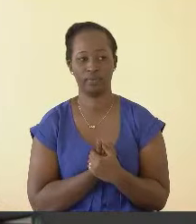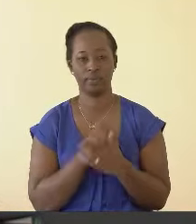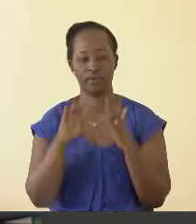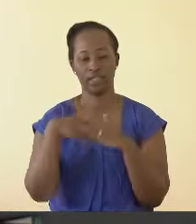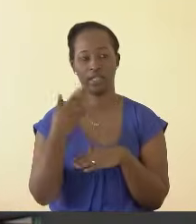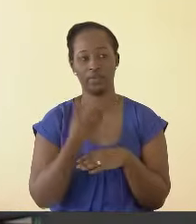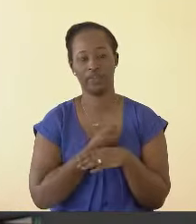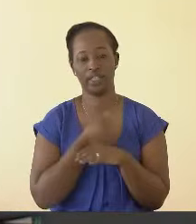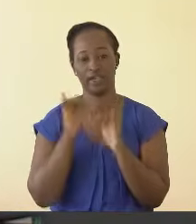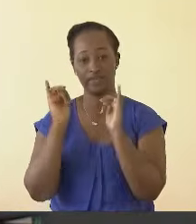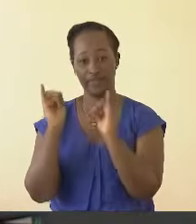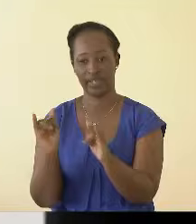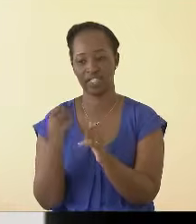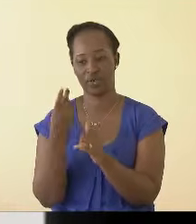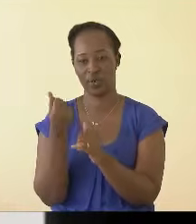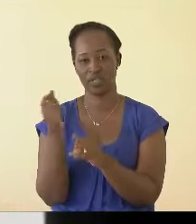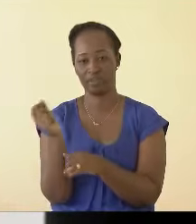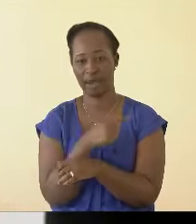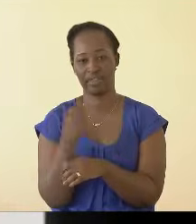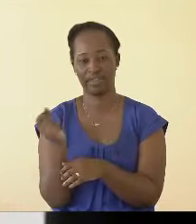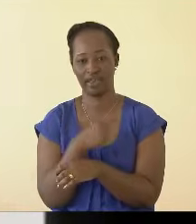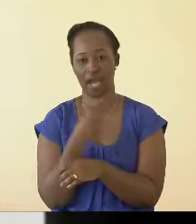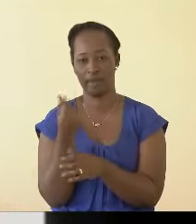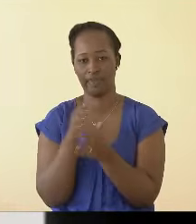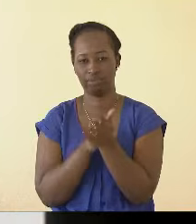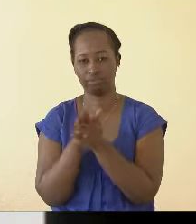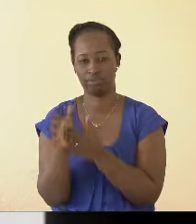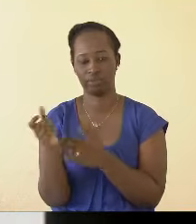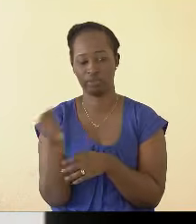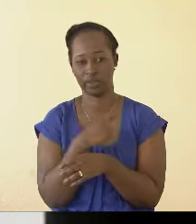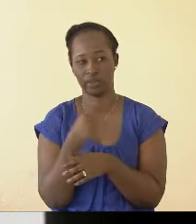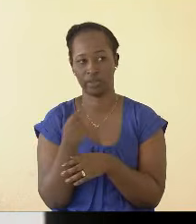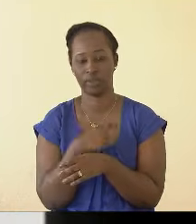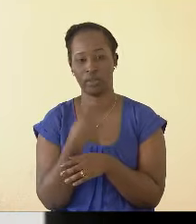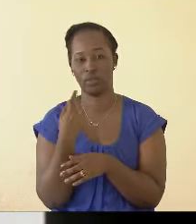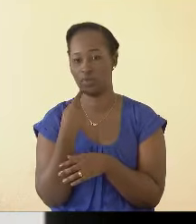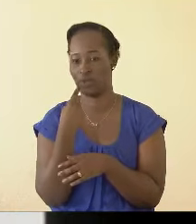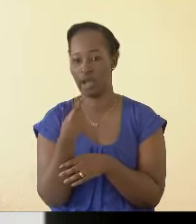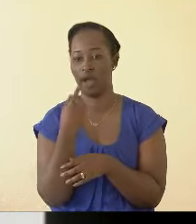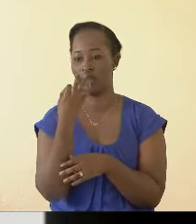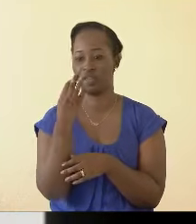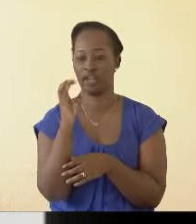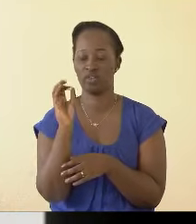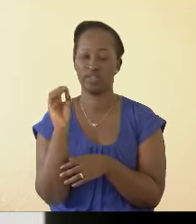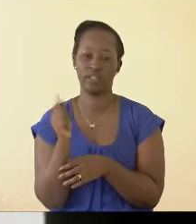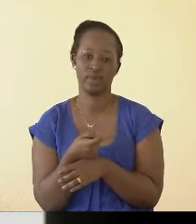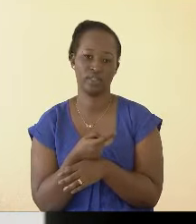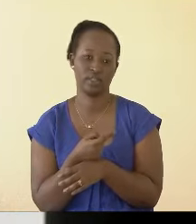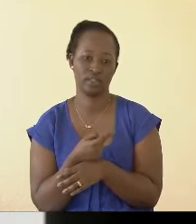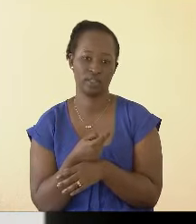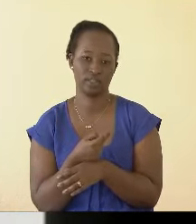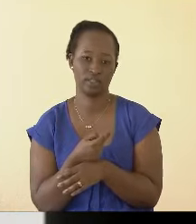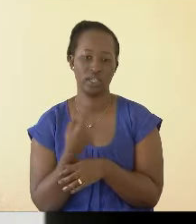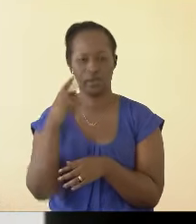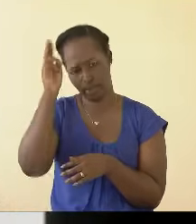Then we have fixed costs monthly. Fixed costs monthly, we are projected at 300,000. Remember